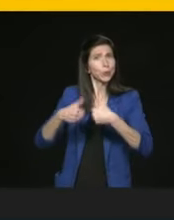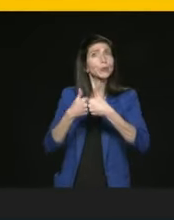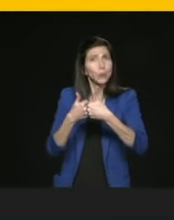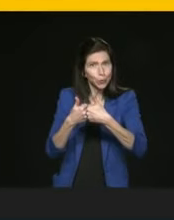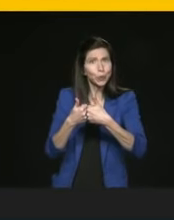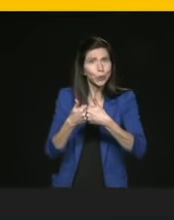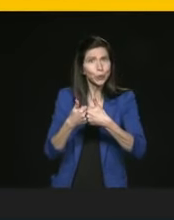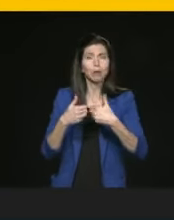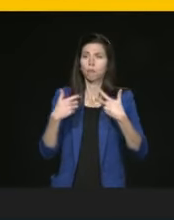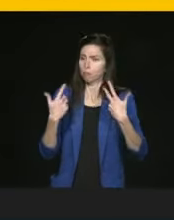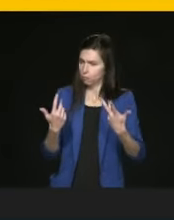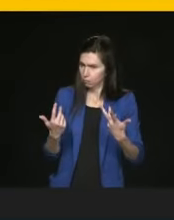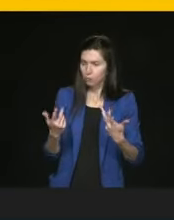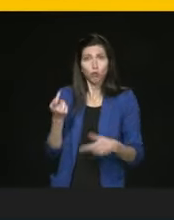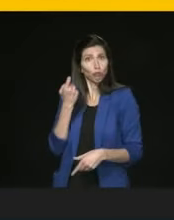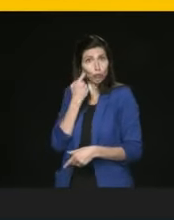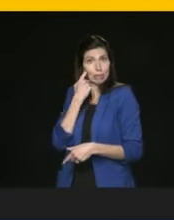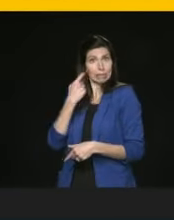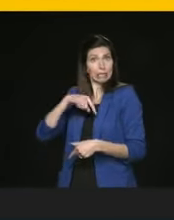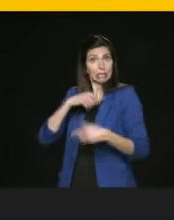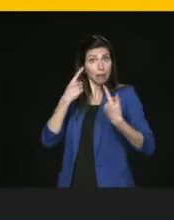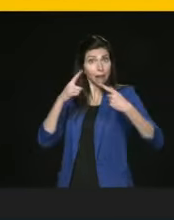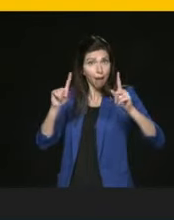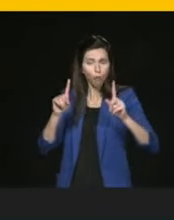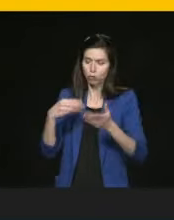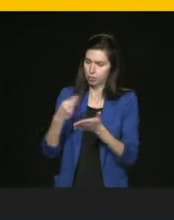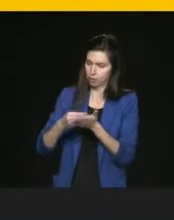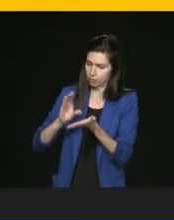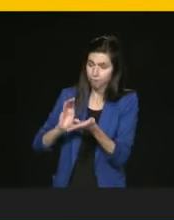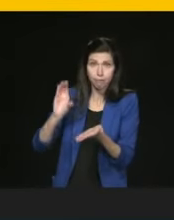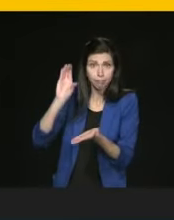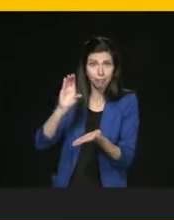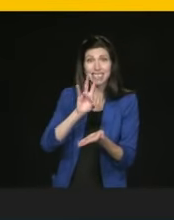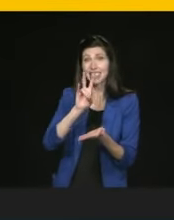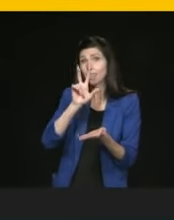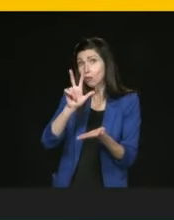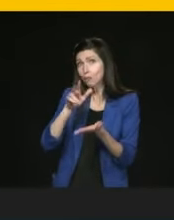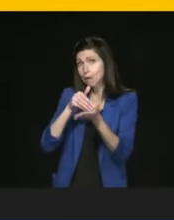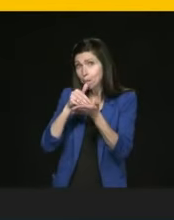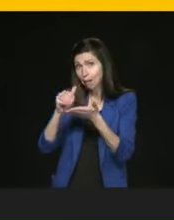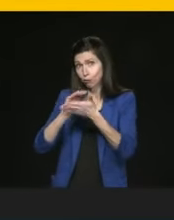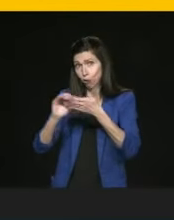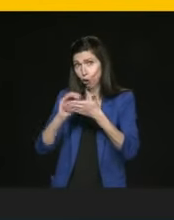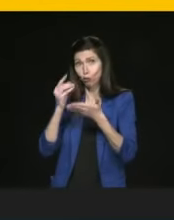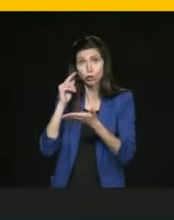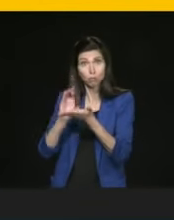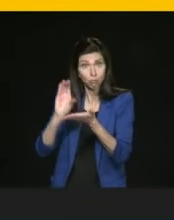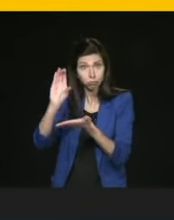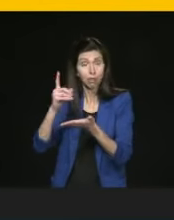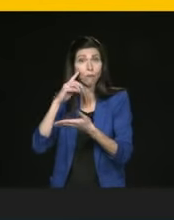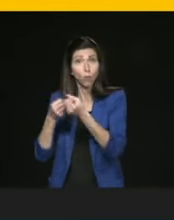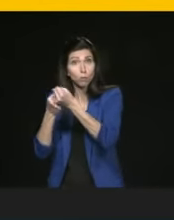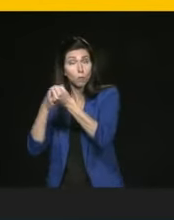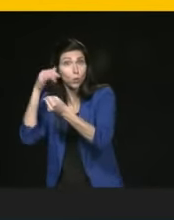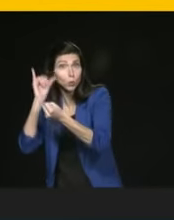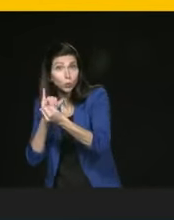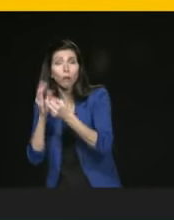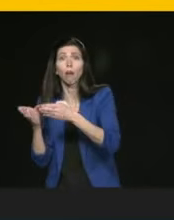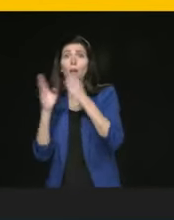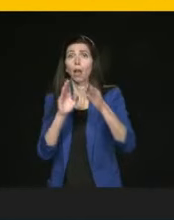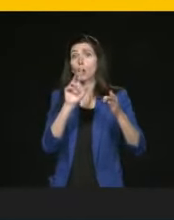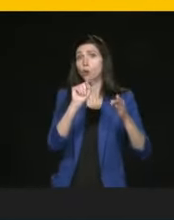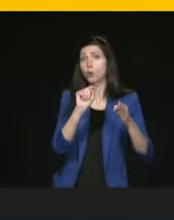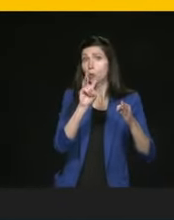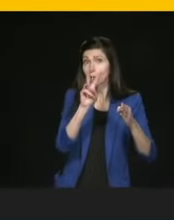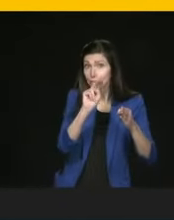financial support of $73 million to support Yukon, the Northwest Territories, and Nunavut so that they can slow the spread